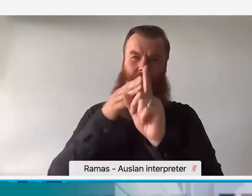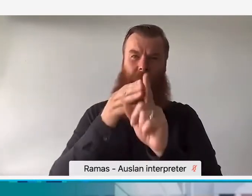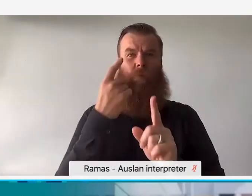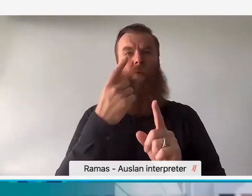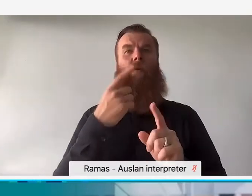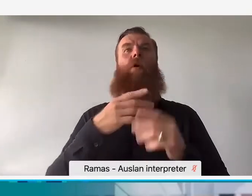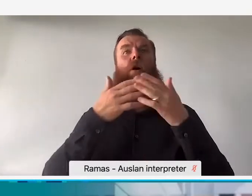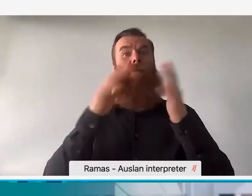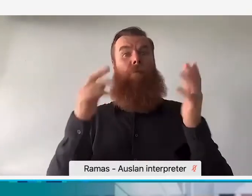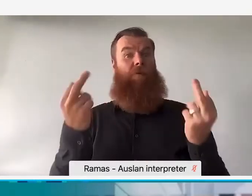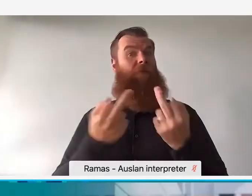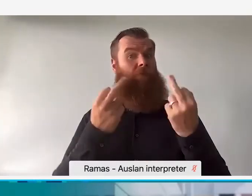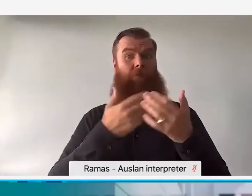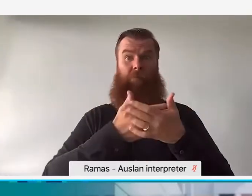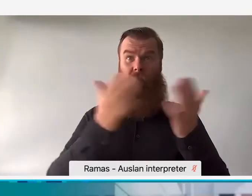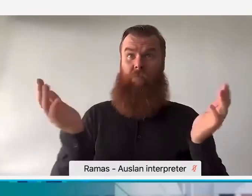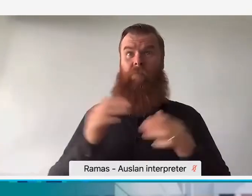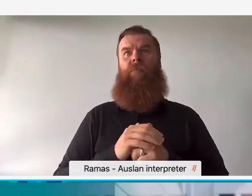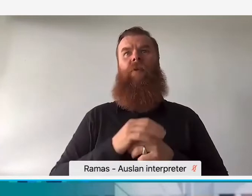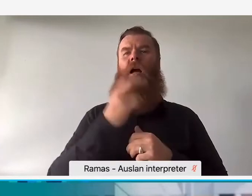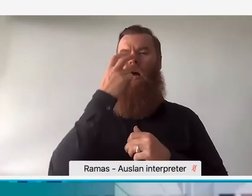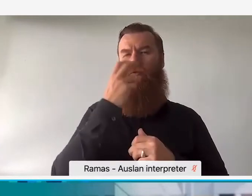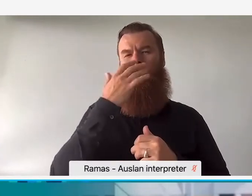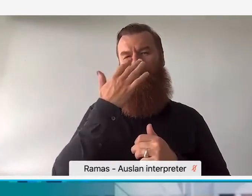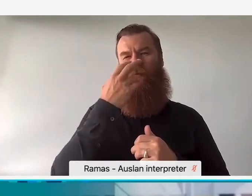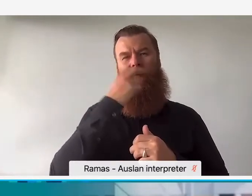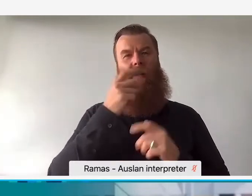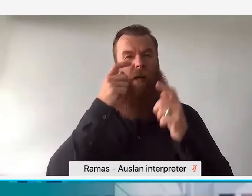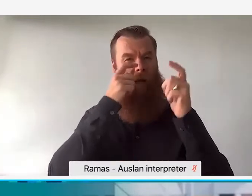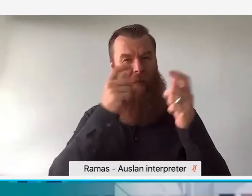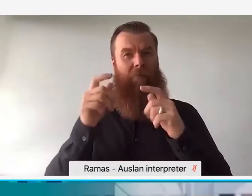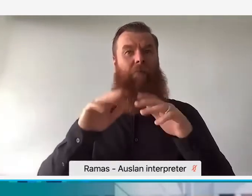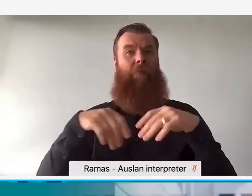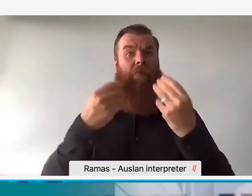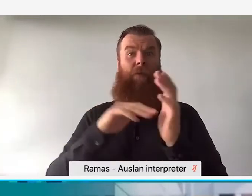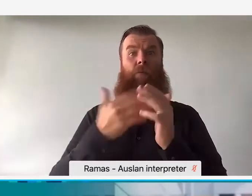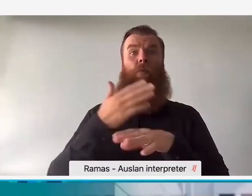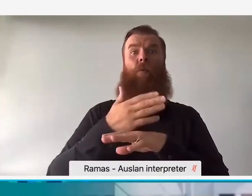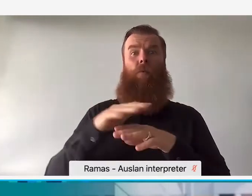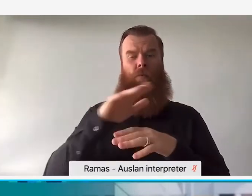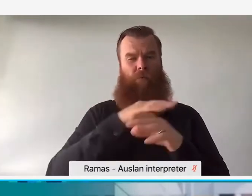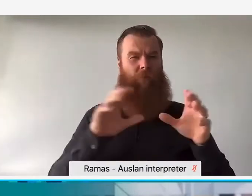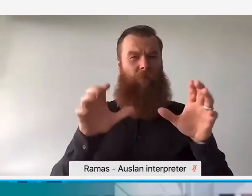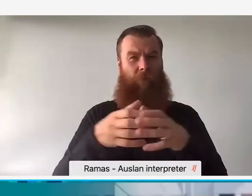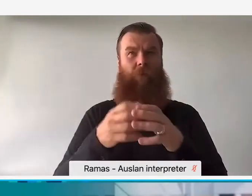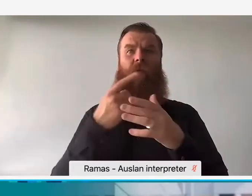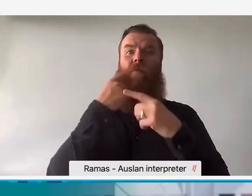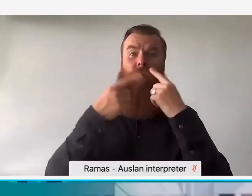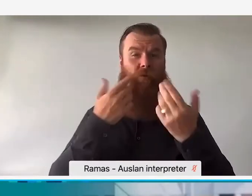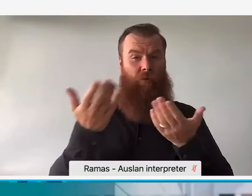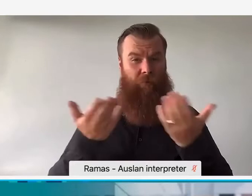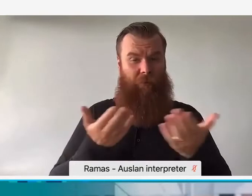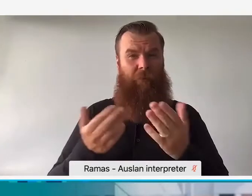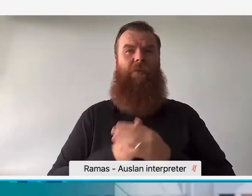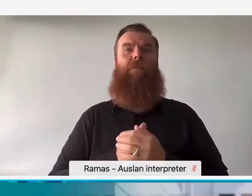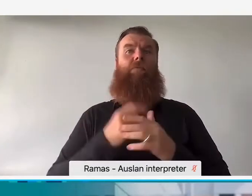care providers now, and that is the Workforce Advisory Service. This service can provide providers with free, independent